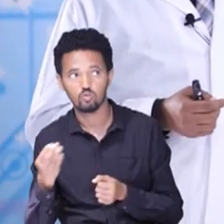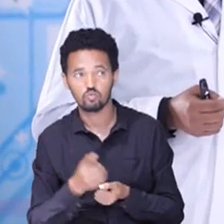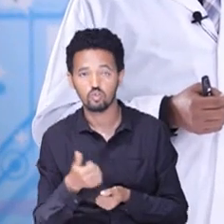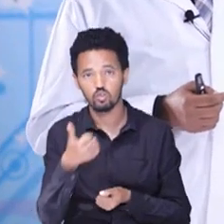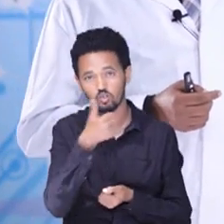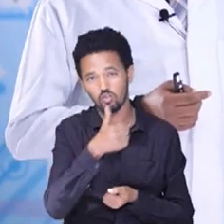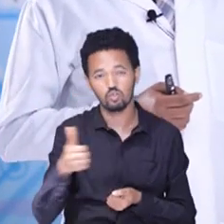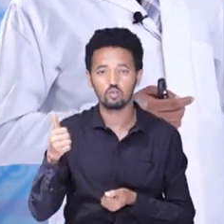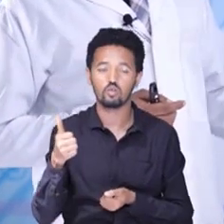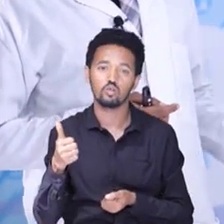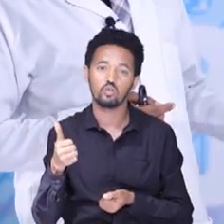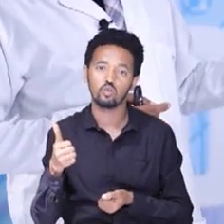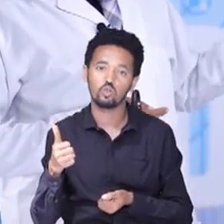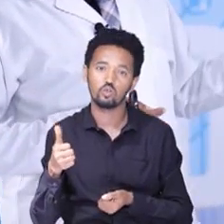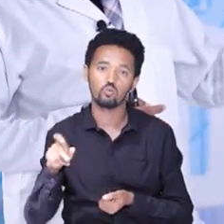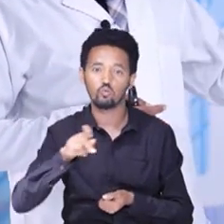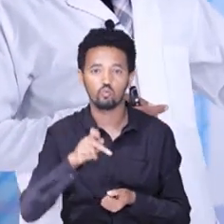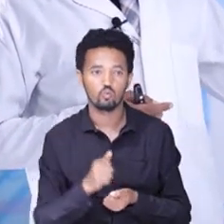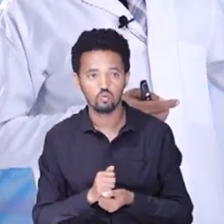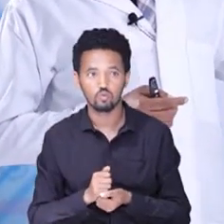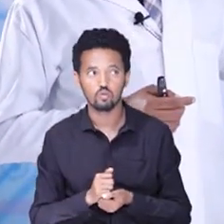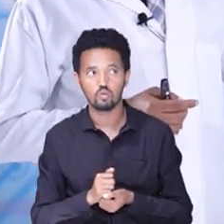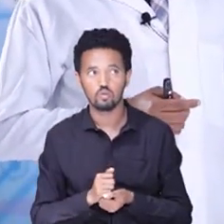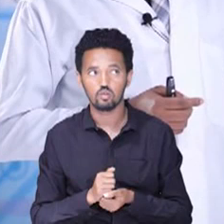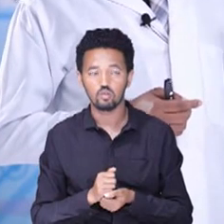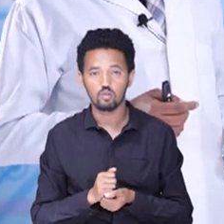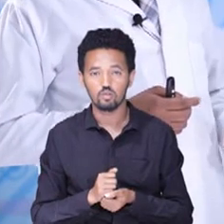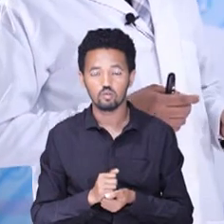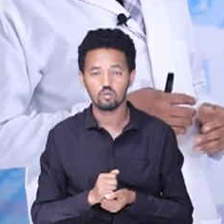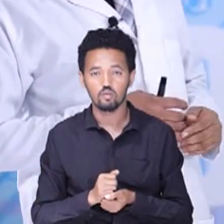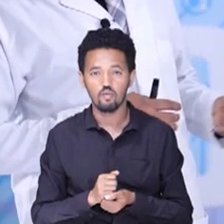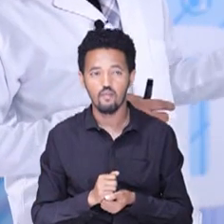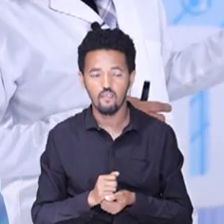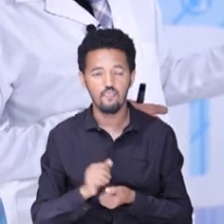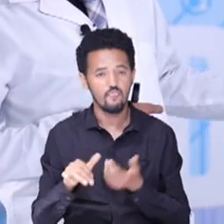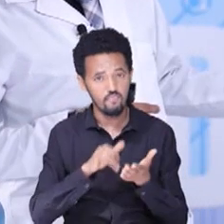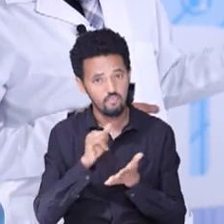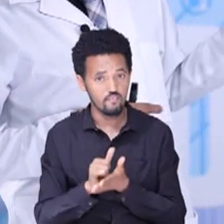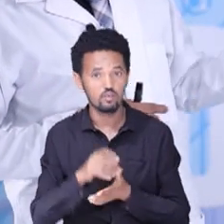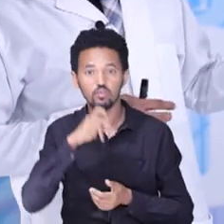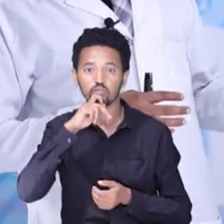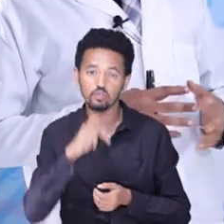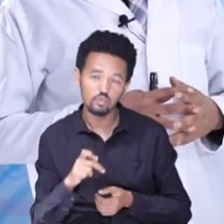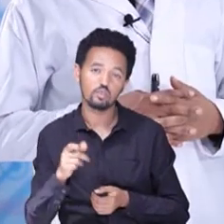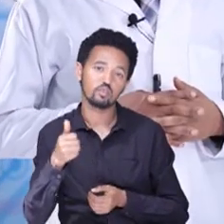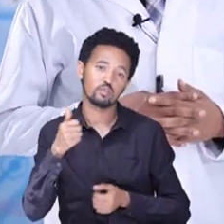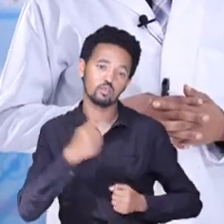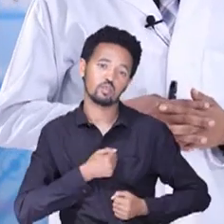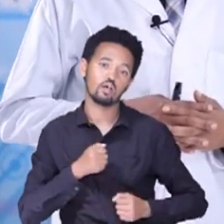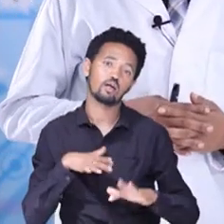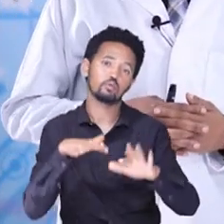EDU, Ethiopian Democratic Union, and EPRP. Then the Dirk army started